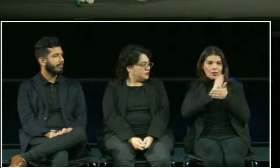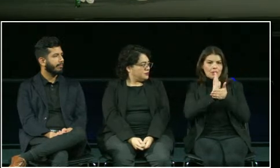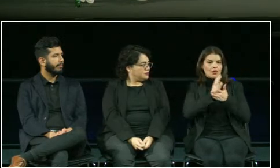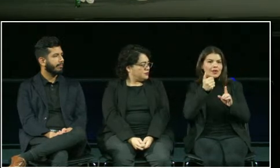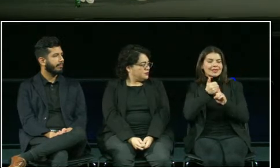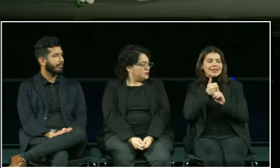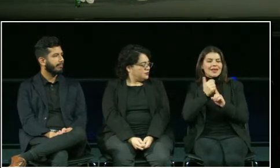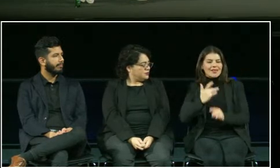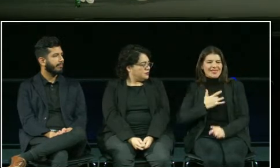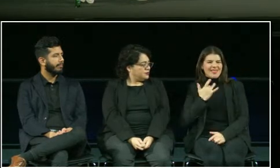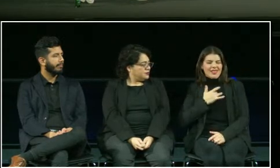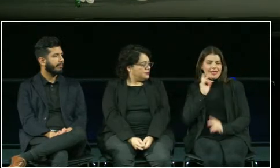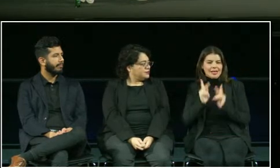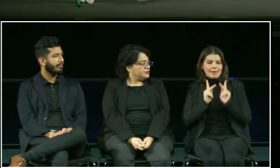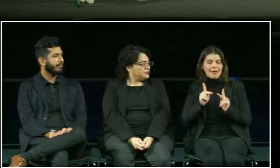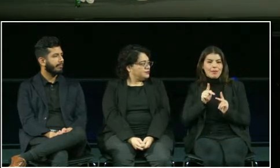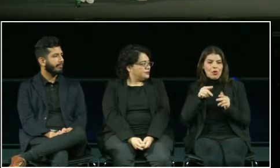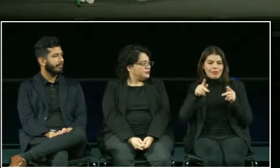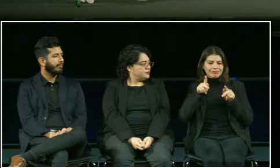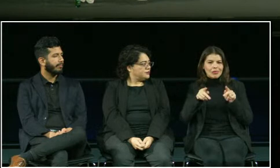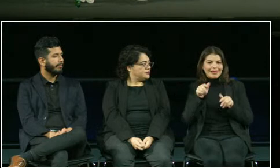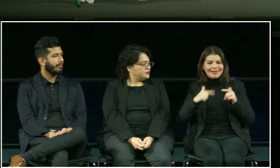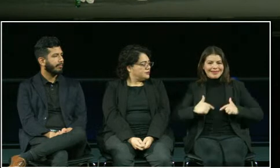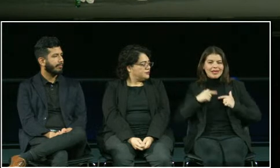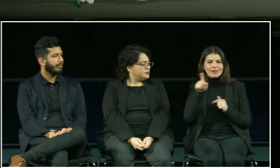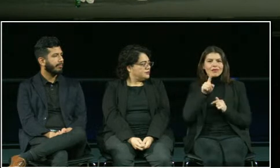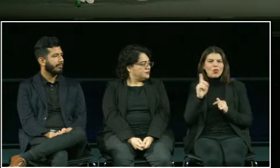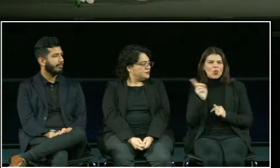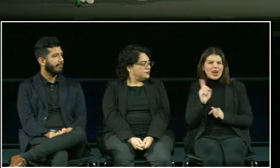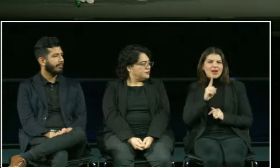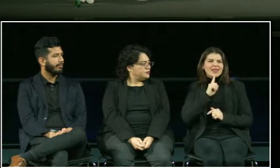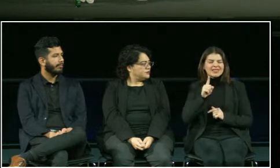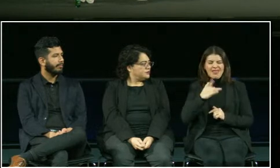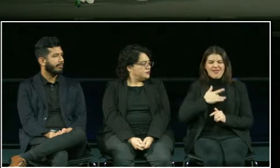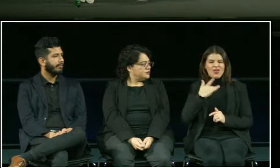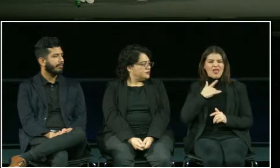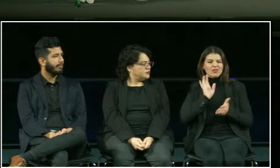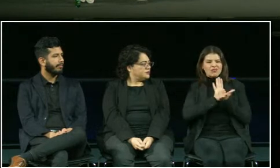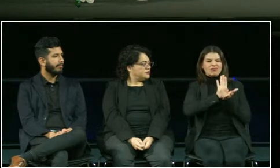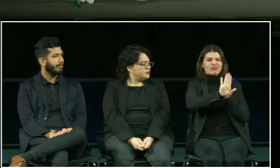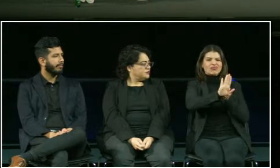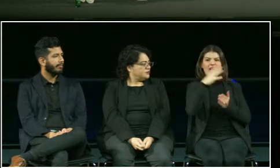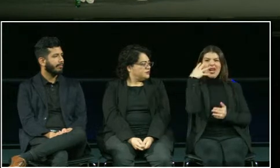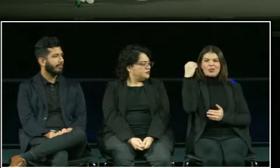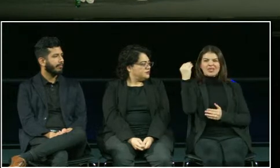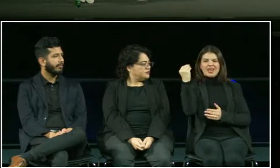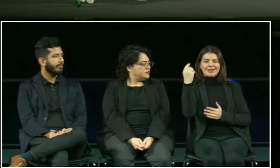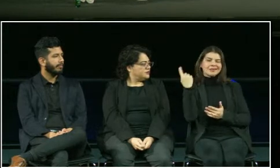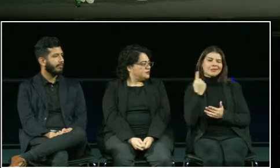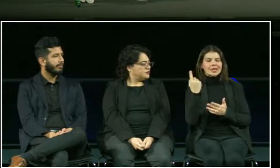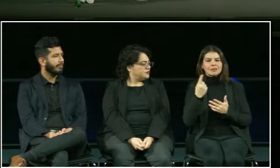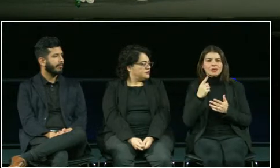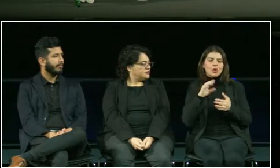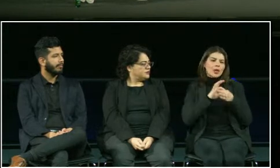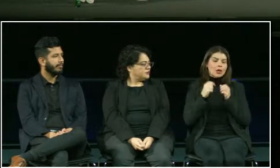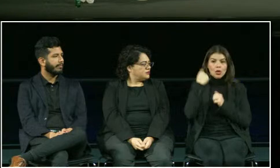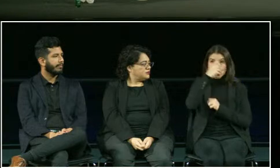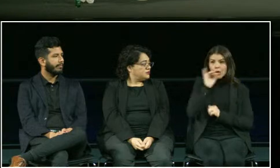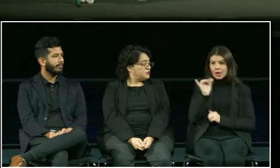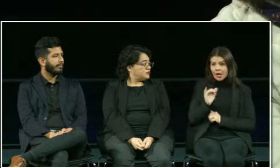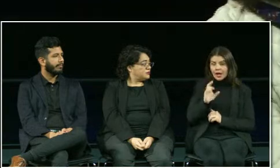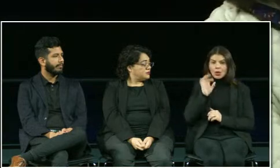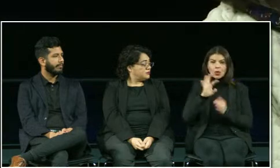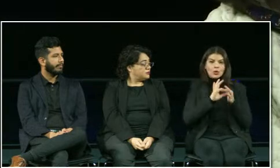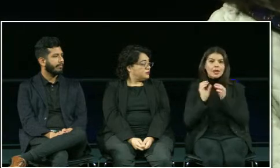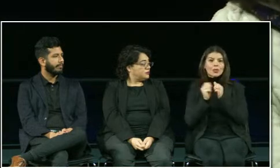the sense of who are the people that are overlooked and often perceived as outsiders, sometimes based on physical appearance, sometimes